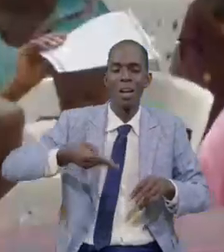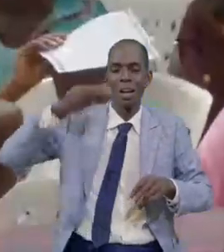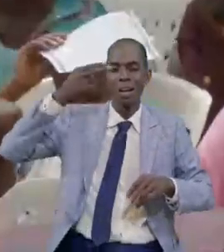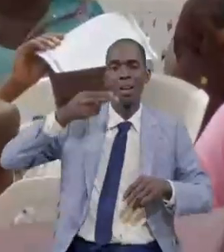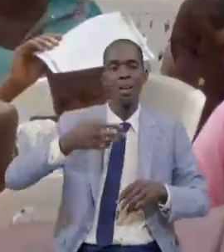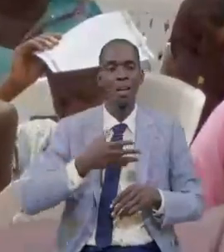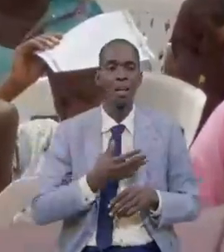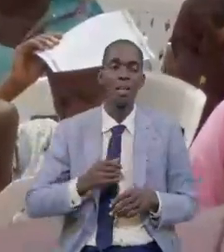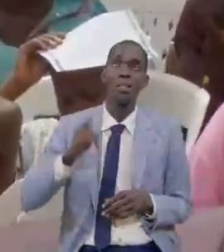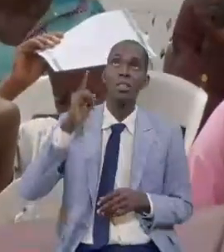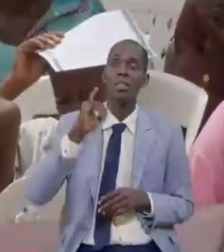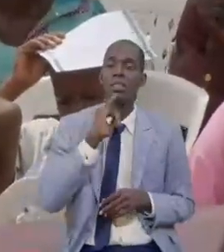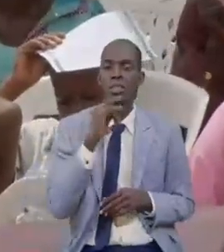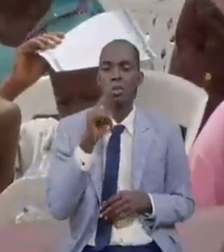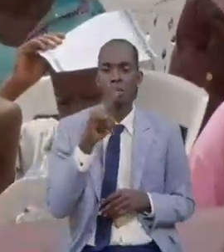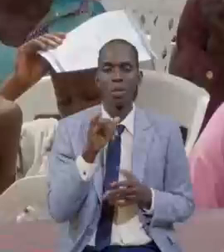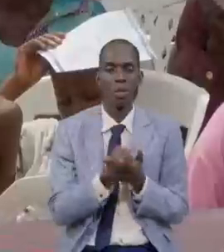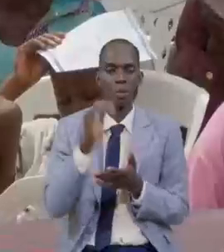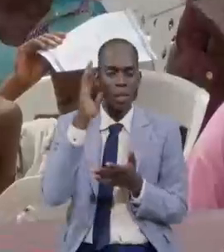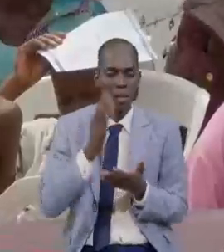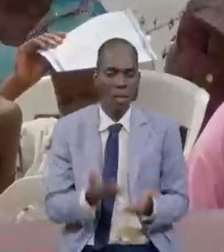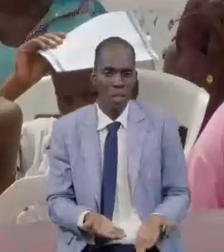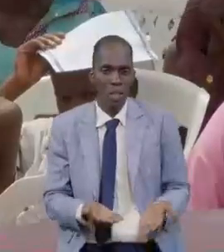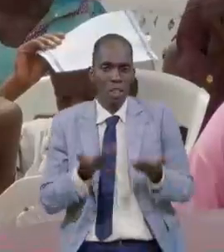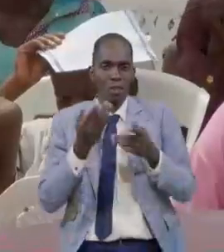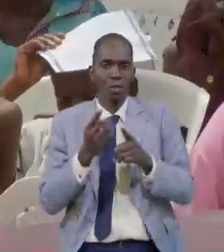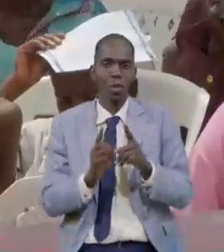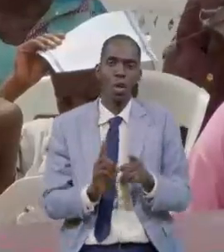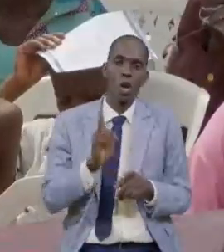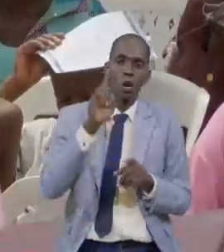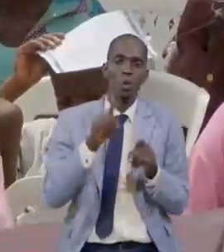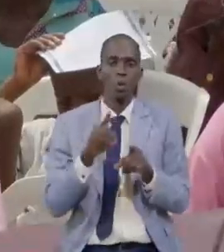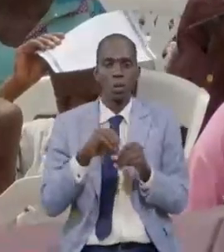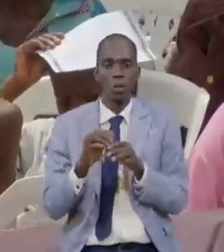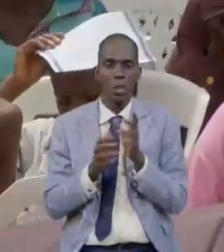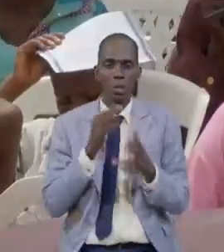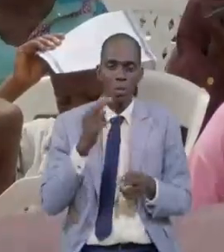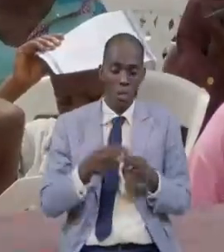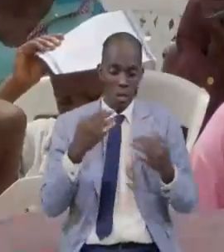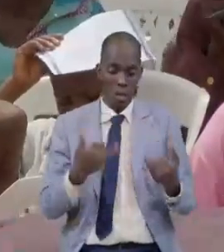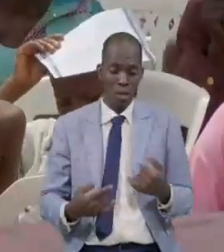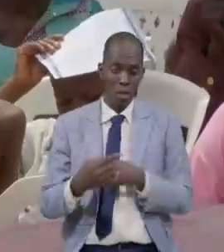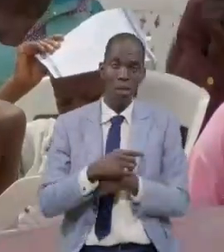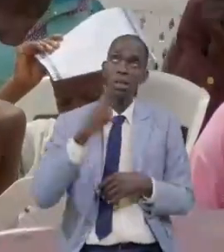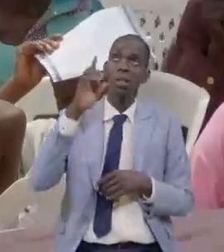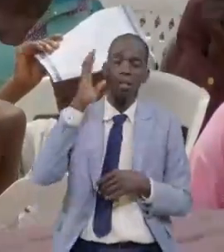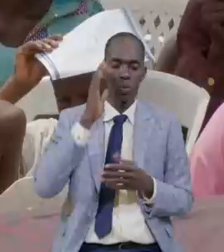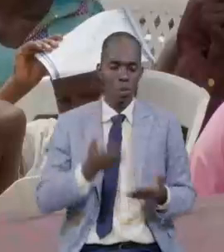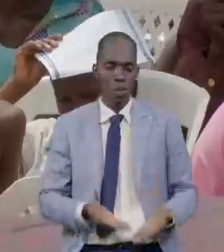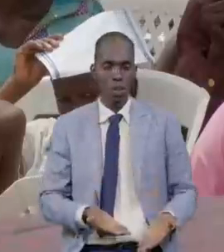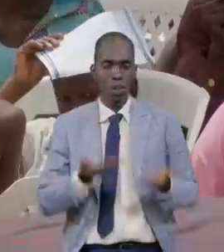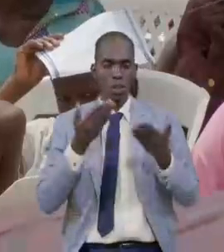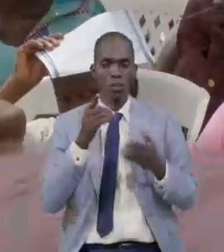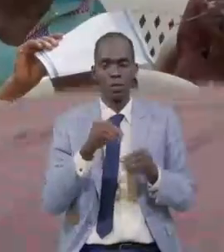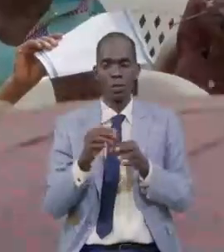who will lift you up. Today, he will lift you up. You'll forget the dungeon where you